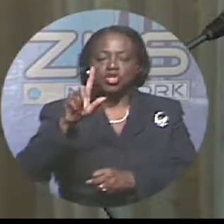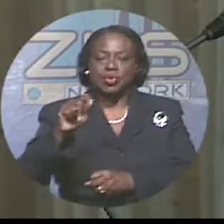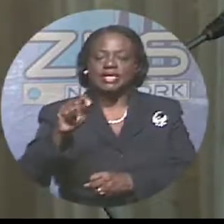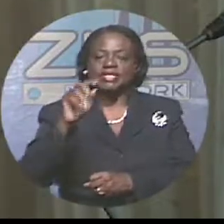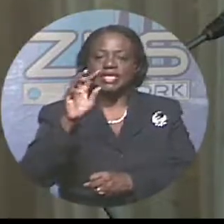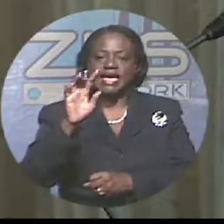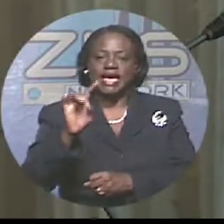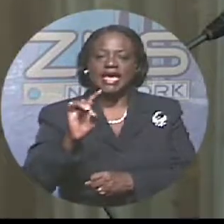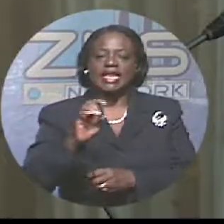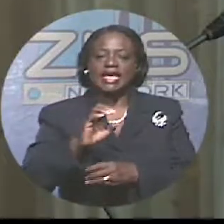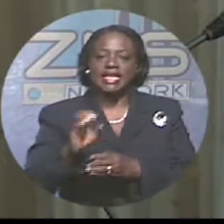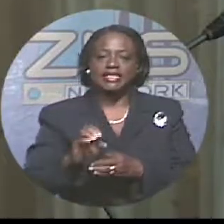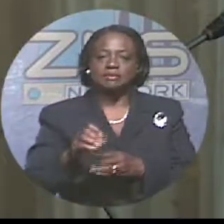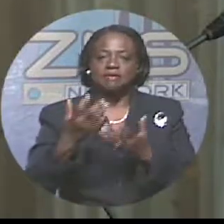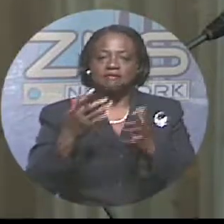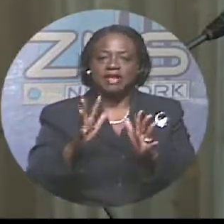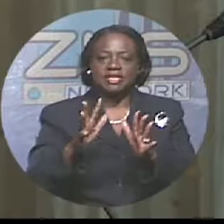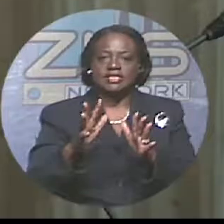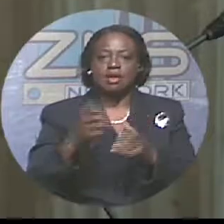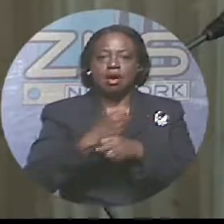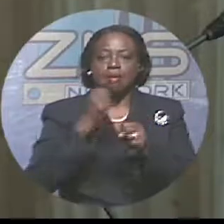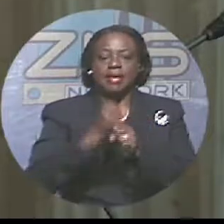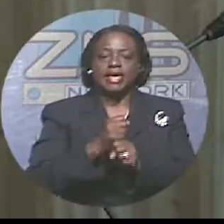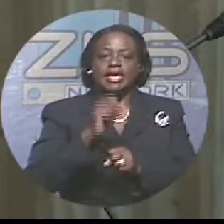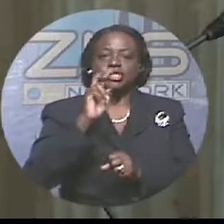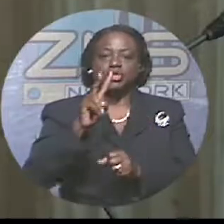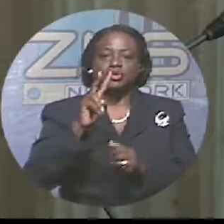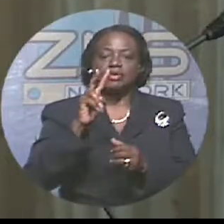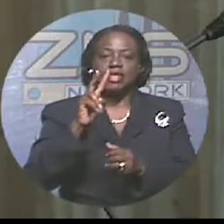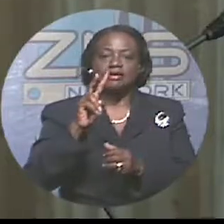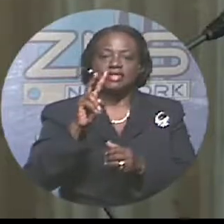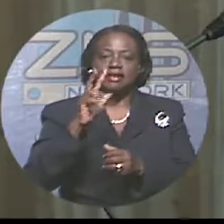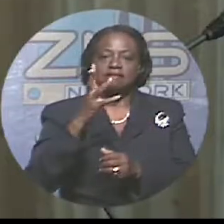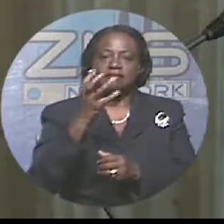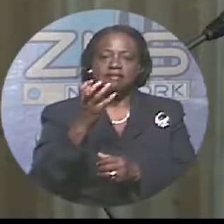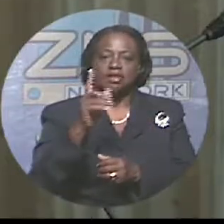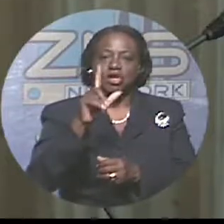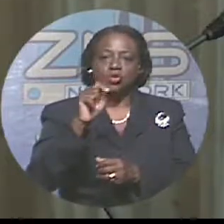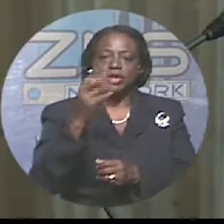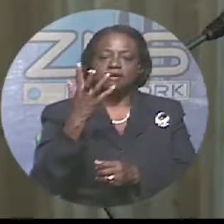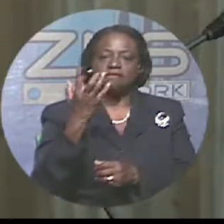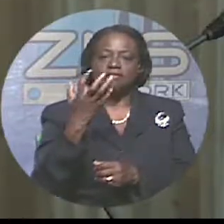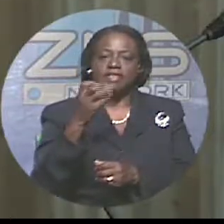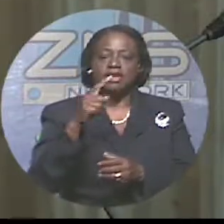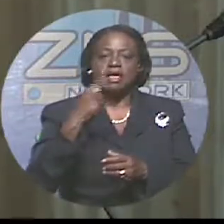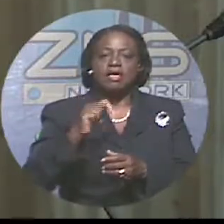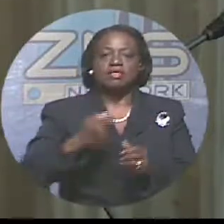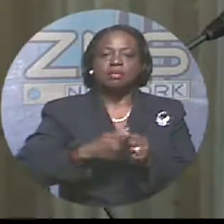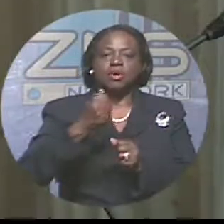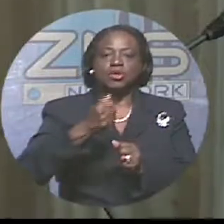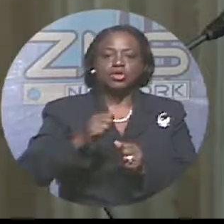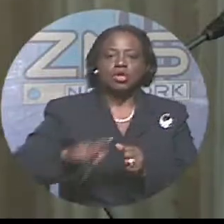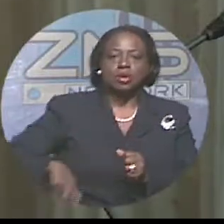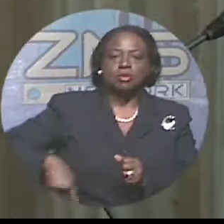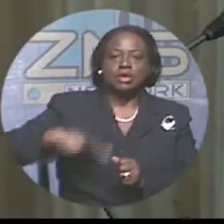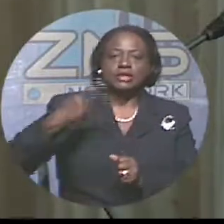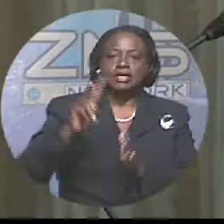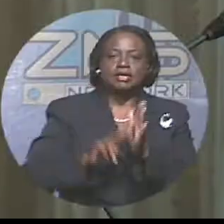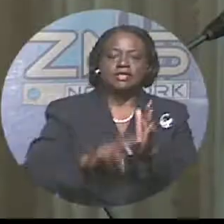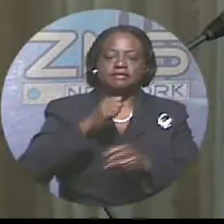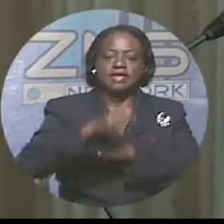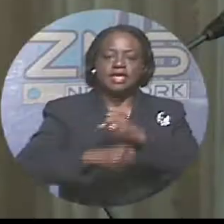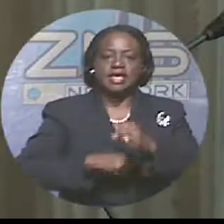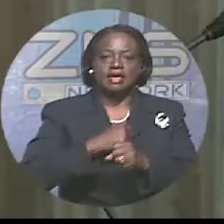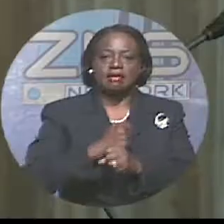228 cases were concluded, making 2015 the most productive year for the Department of